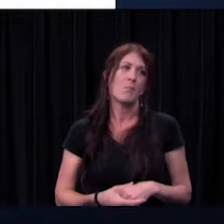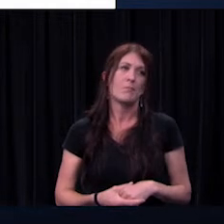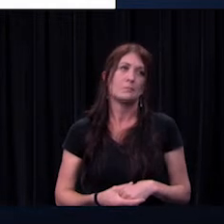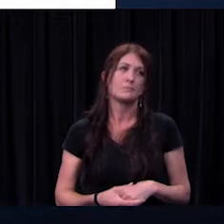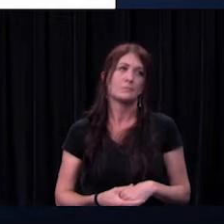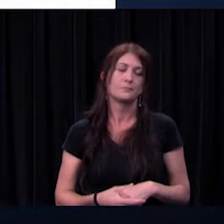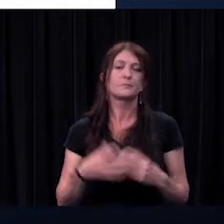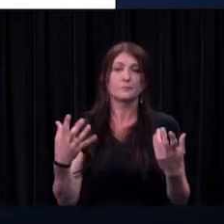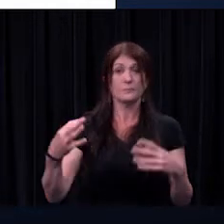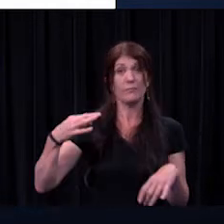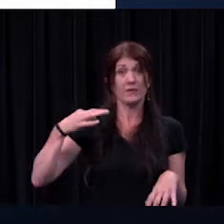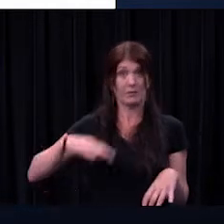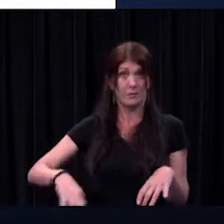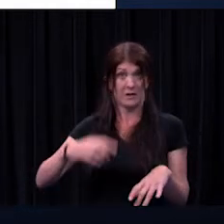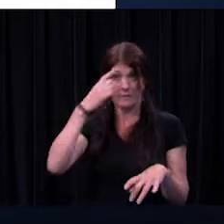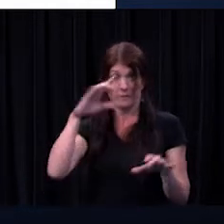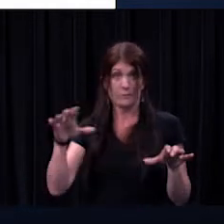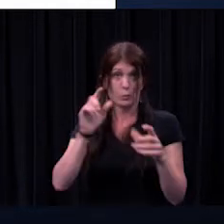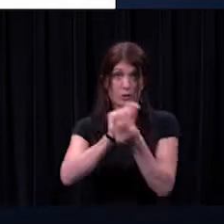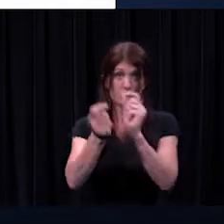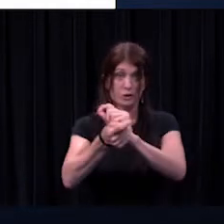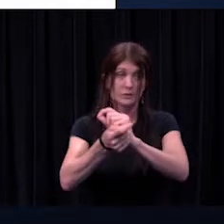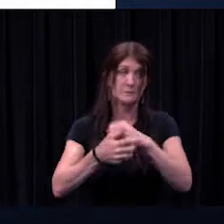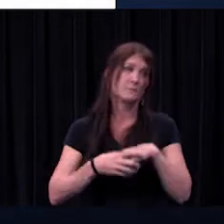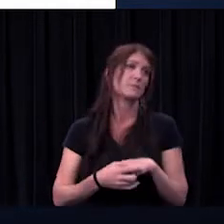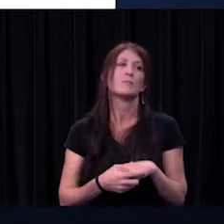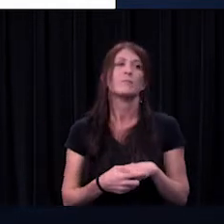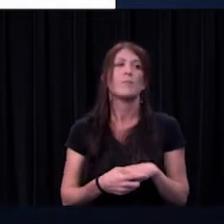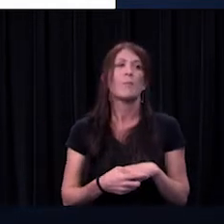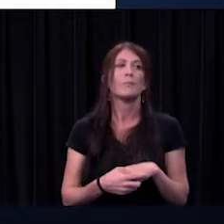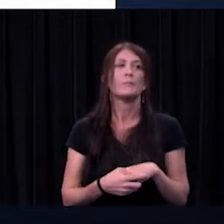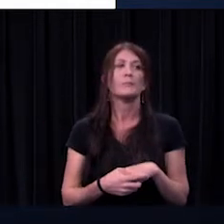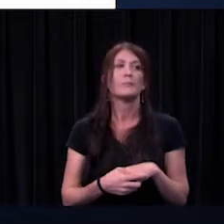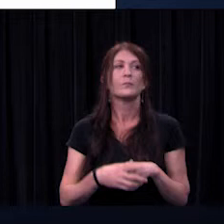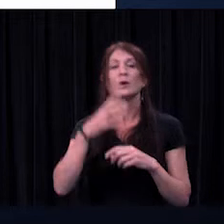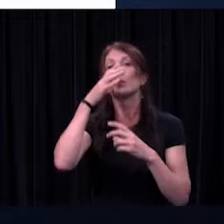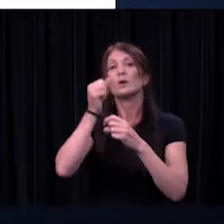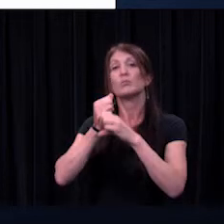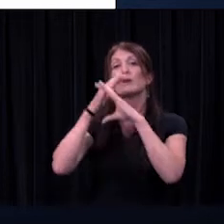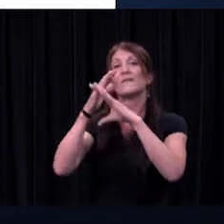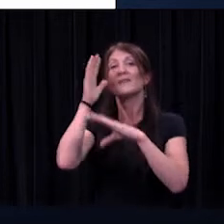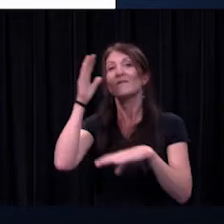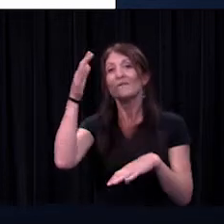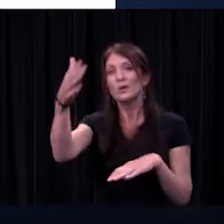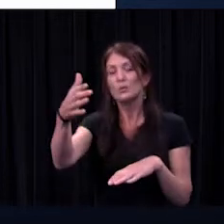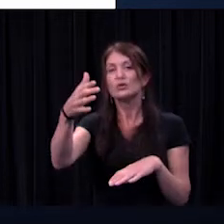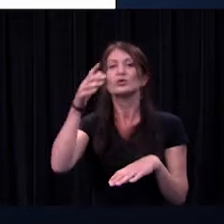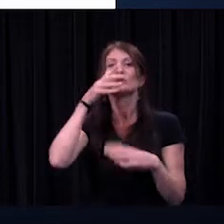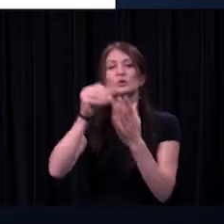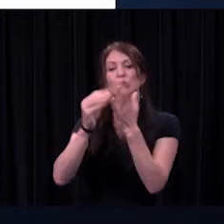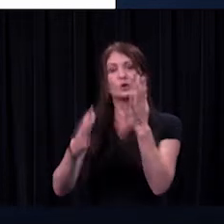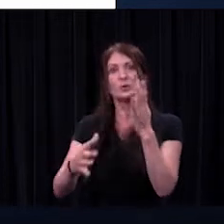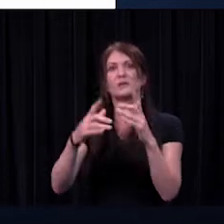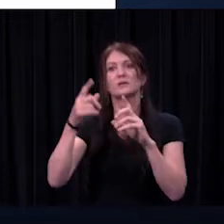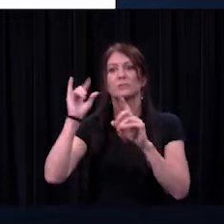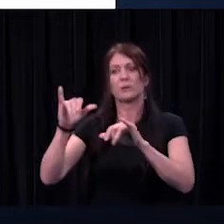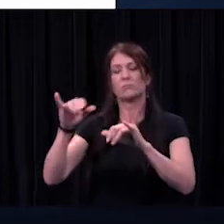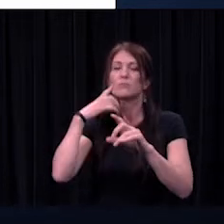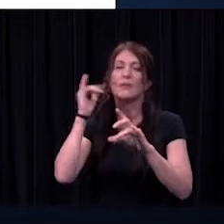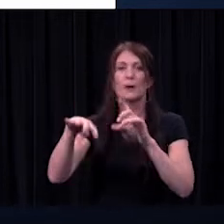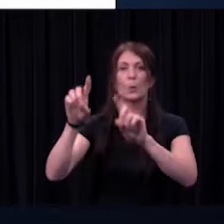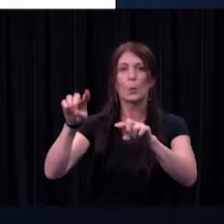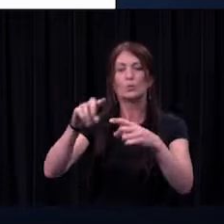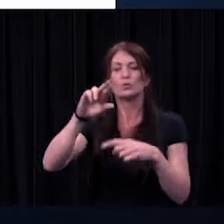And the benefits certainly prevents future Regency Place students from having to cross Santa Fe and or Black Bob